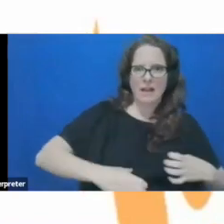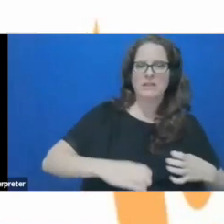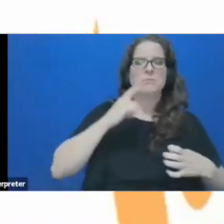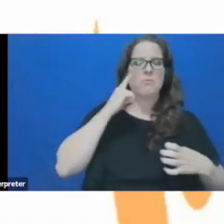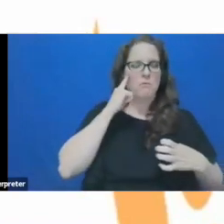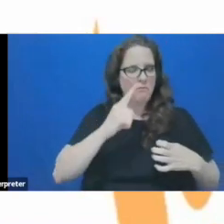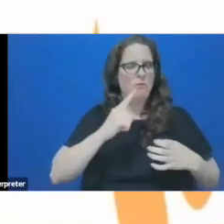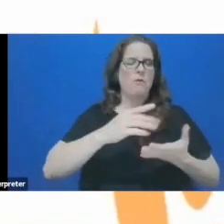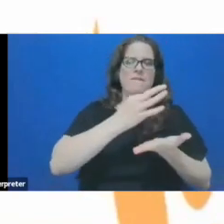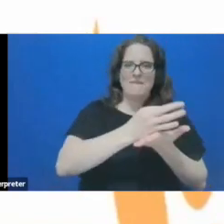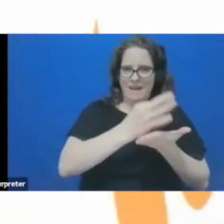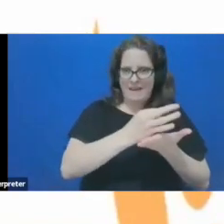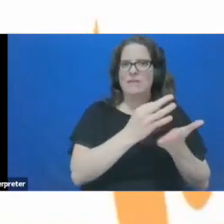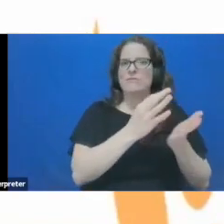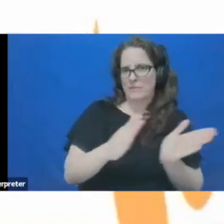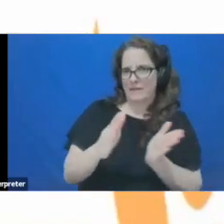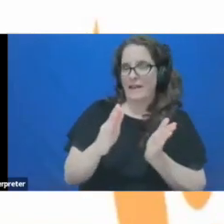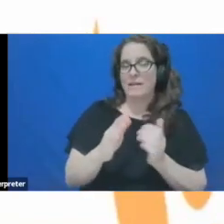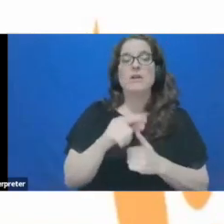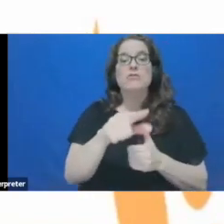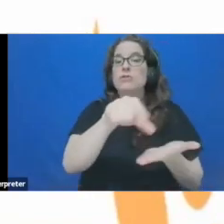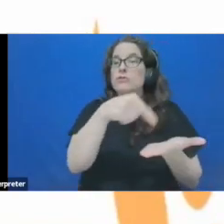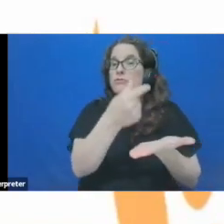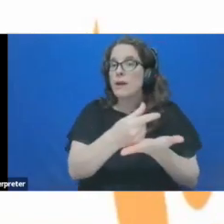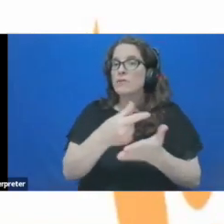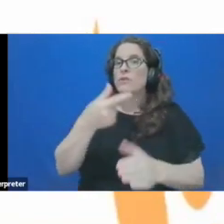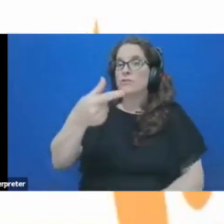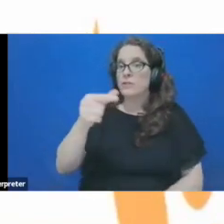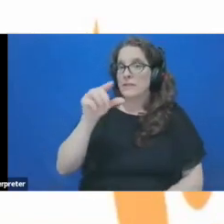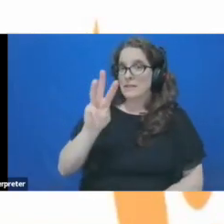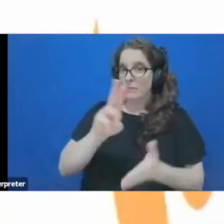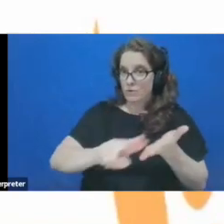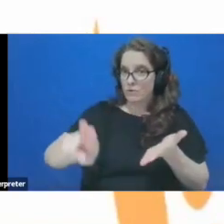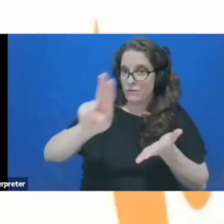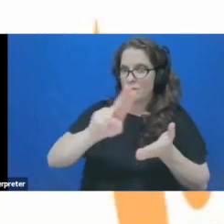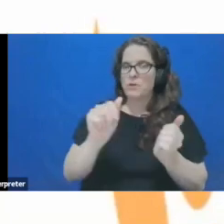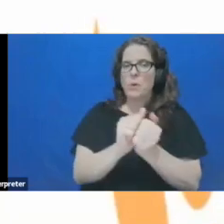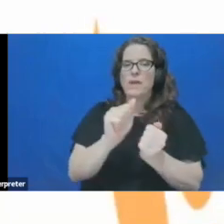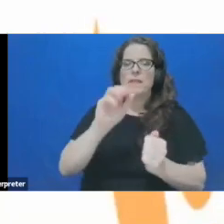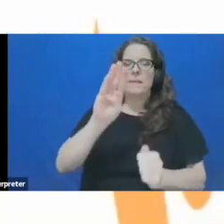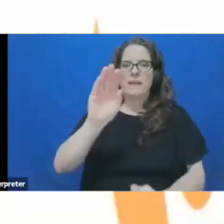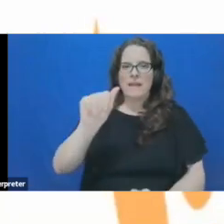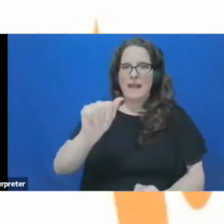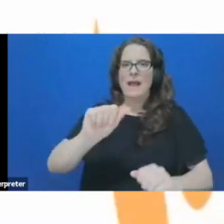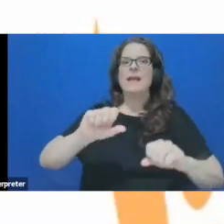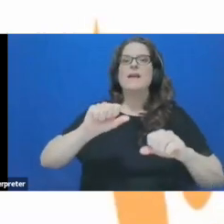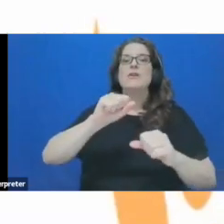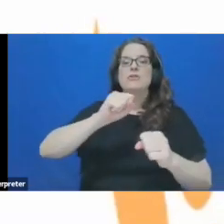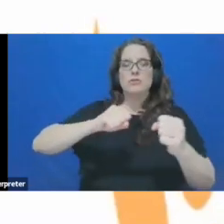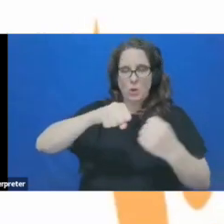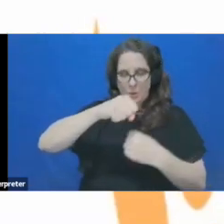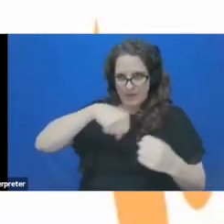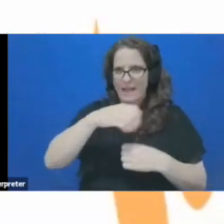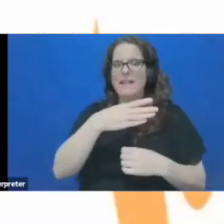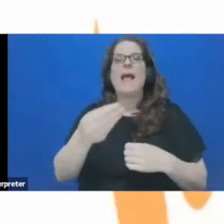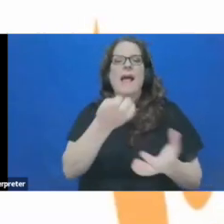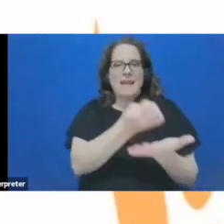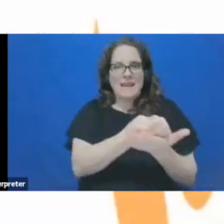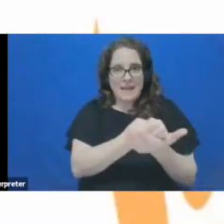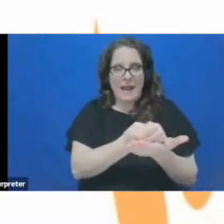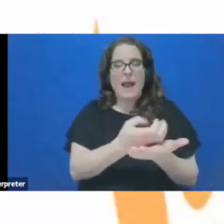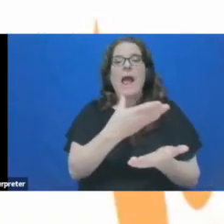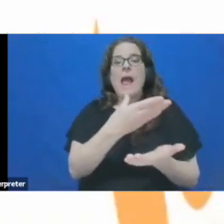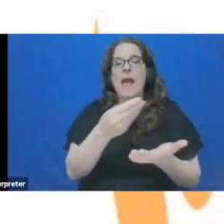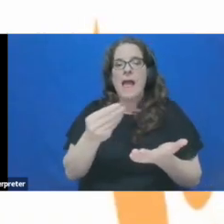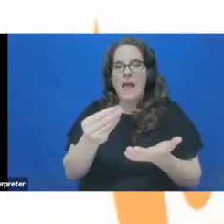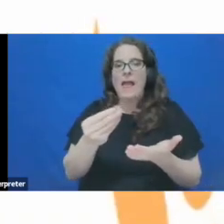is a graduate of the George Washington University with a BA in Sociology and Economics and holds a Chartered Life